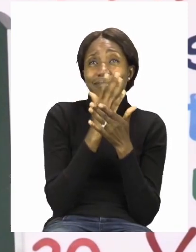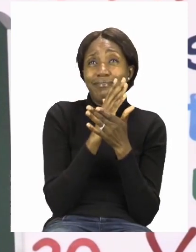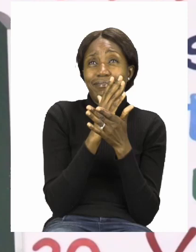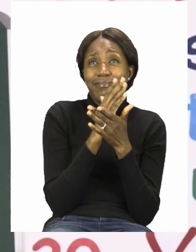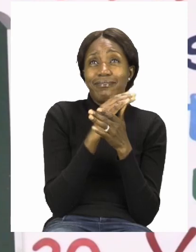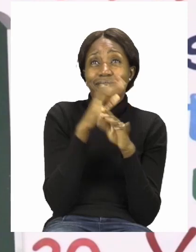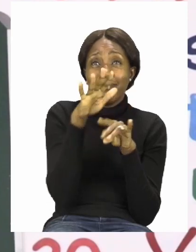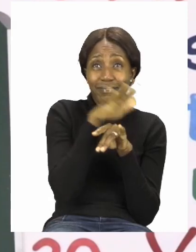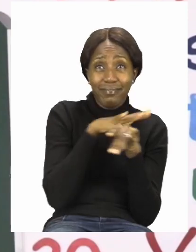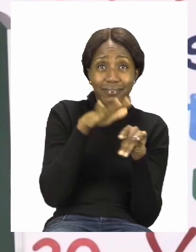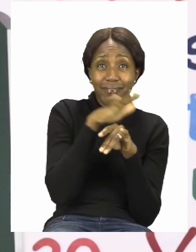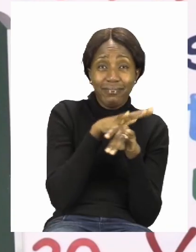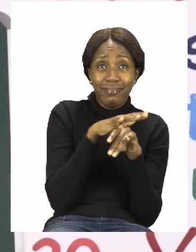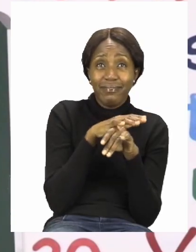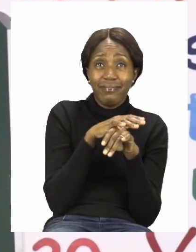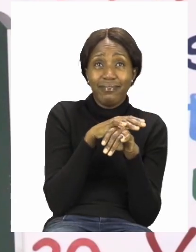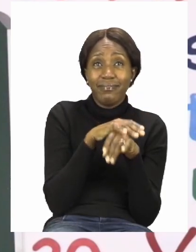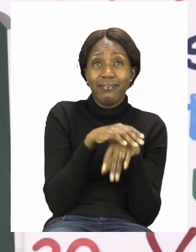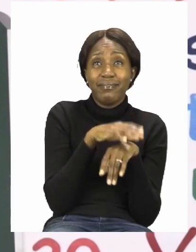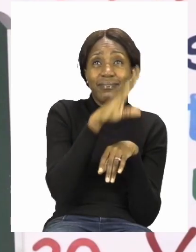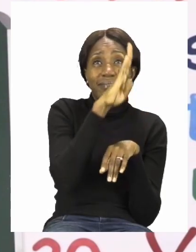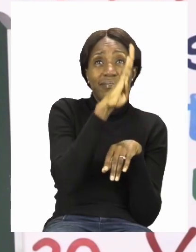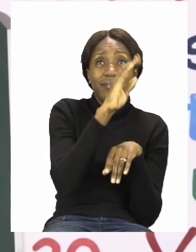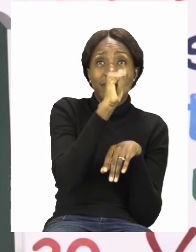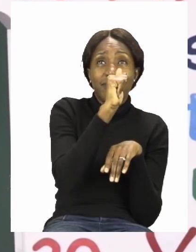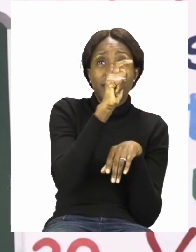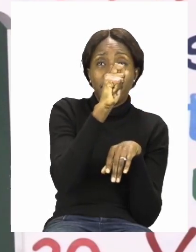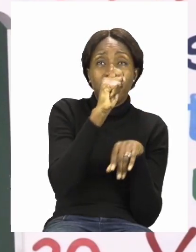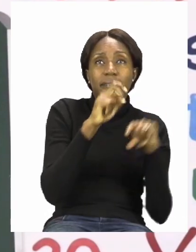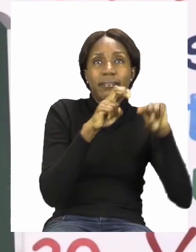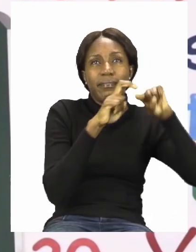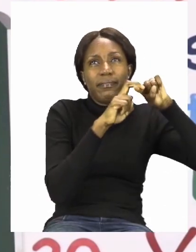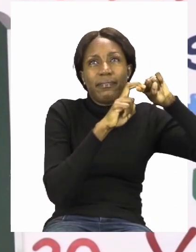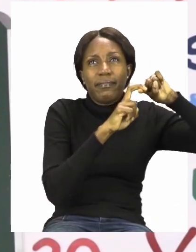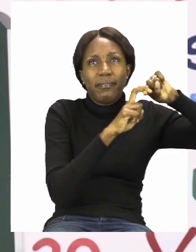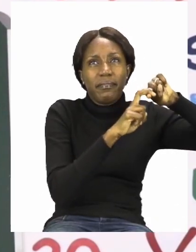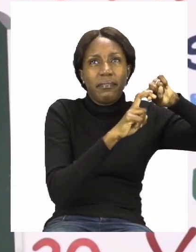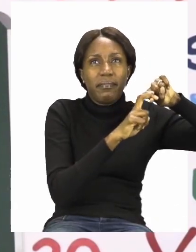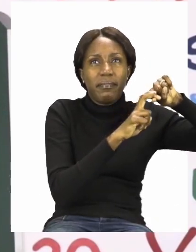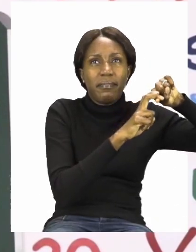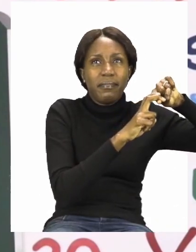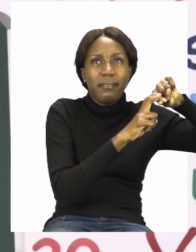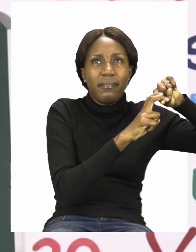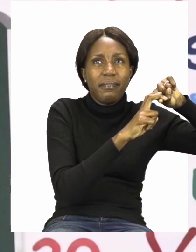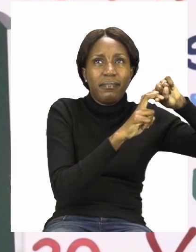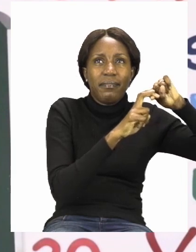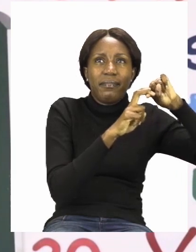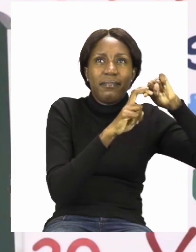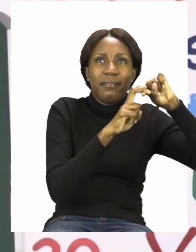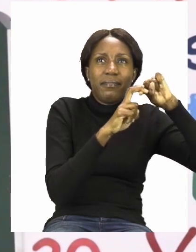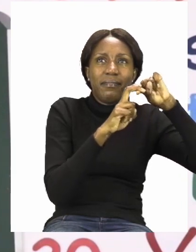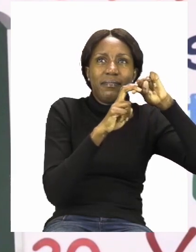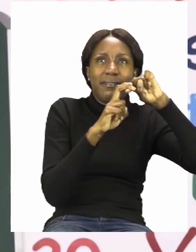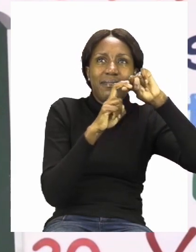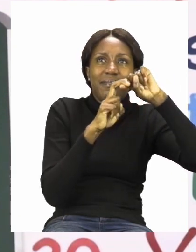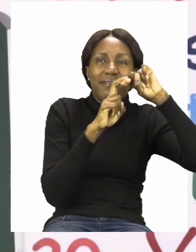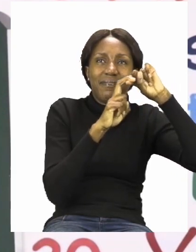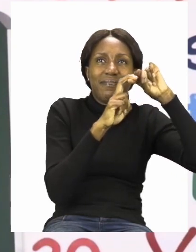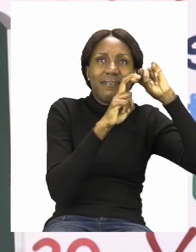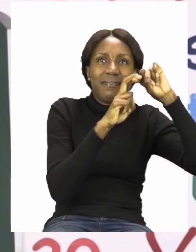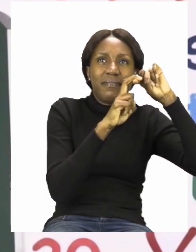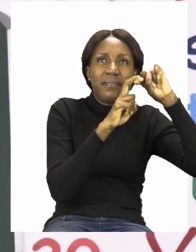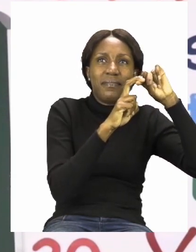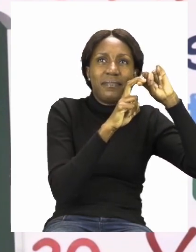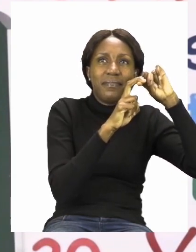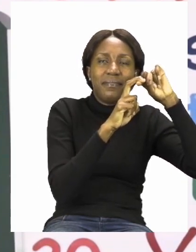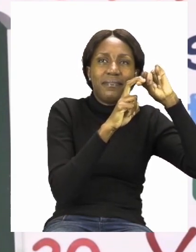with B. The first one we can see on the board is a bat. Not the bat that we use to hit balls. No,